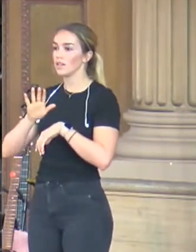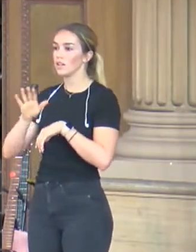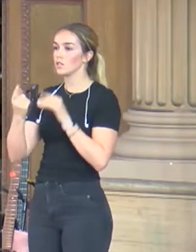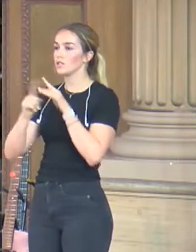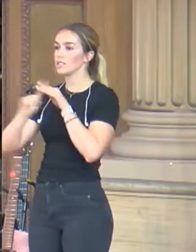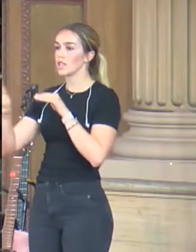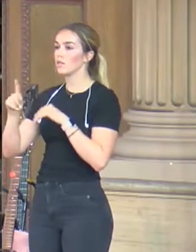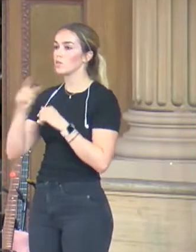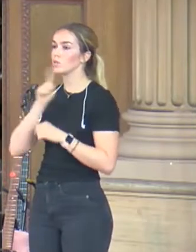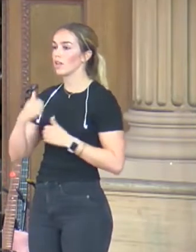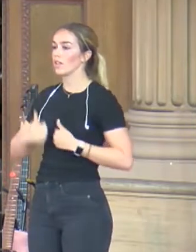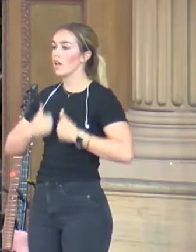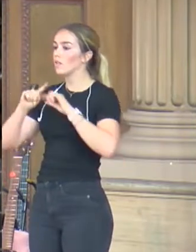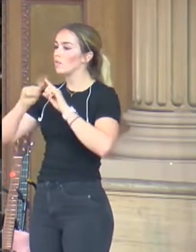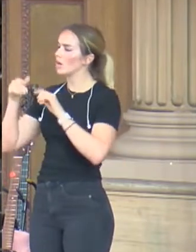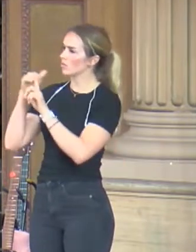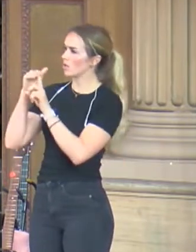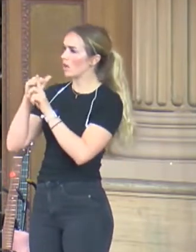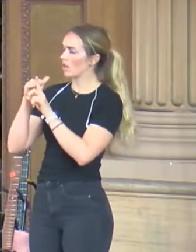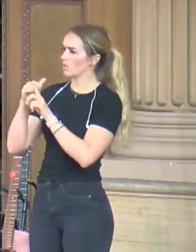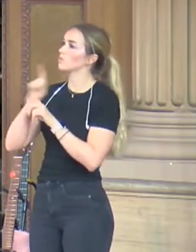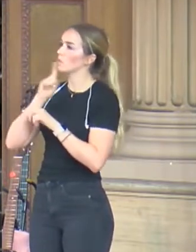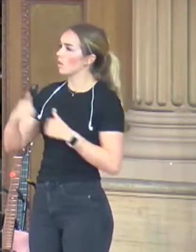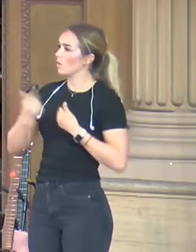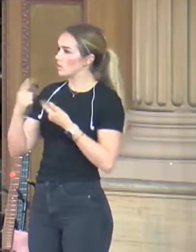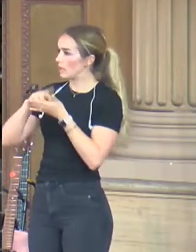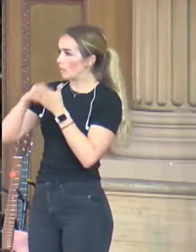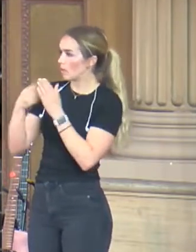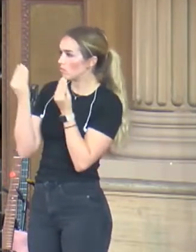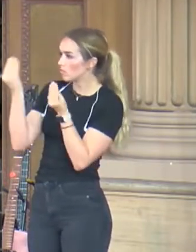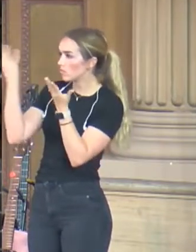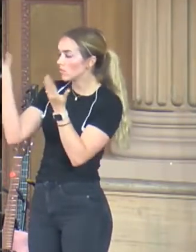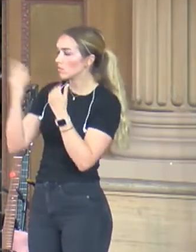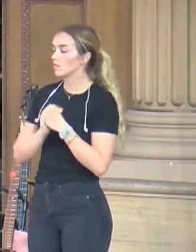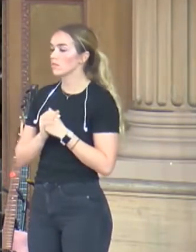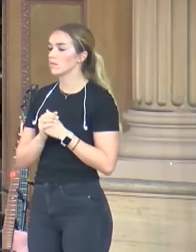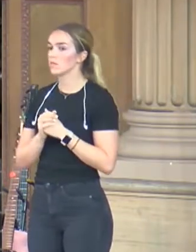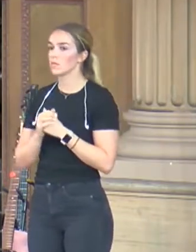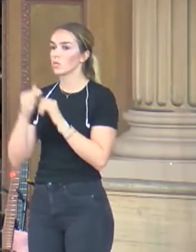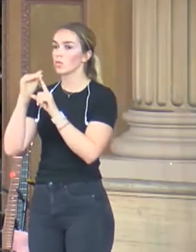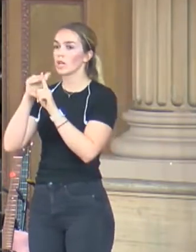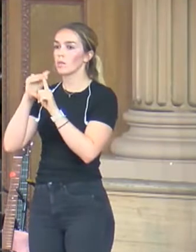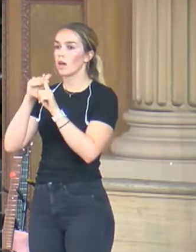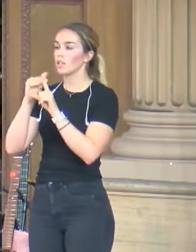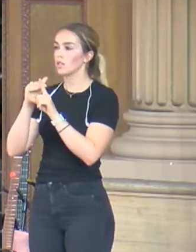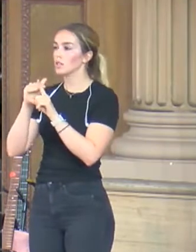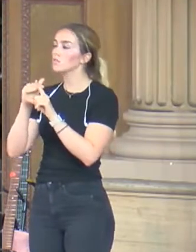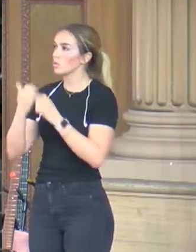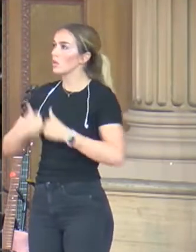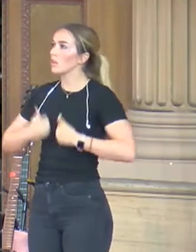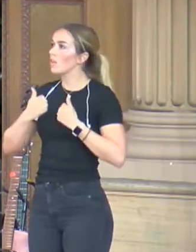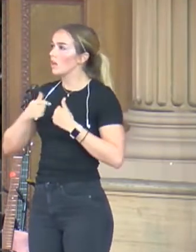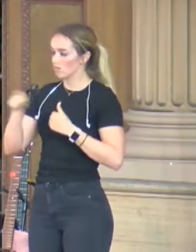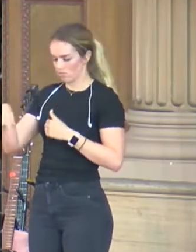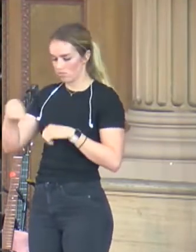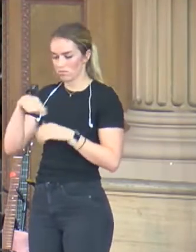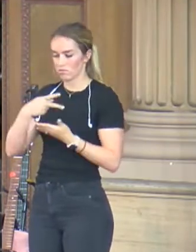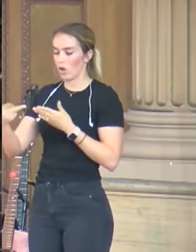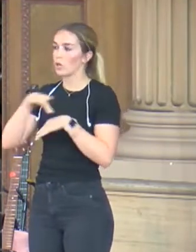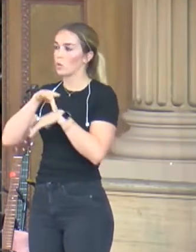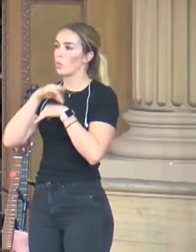from reality, but as a reminder of reality. On the one hand, a reminder that we are living life in a fallen world,